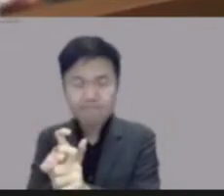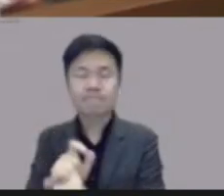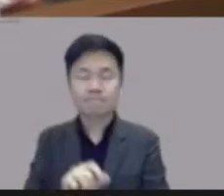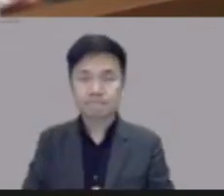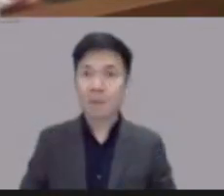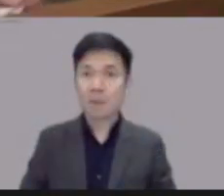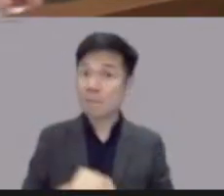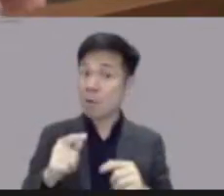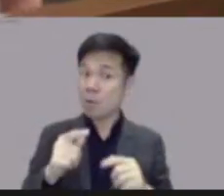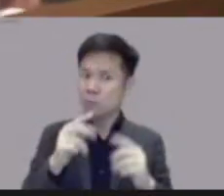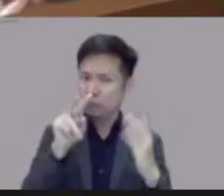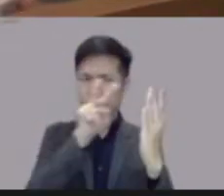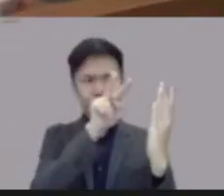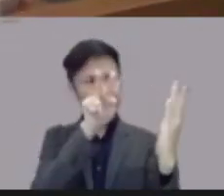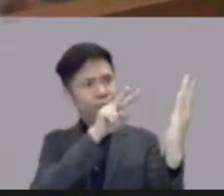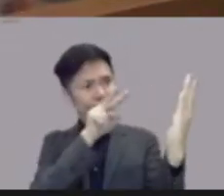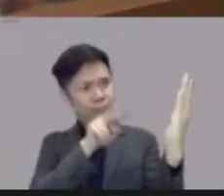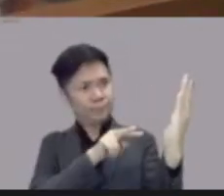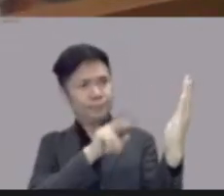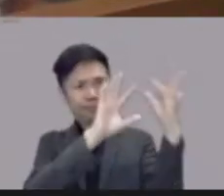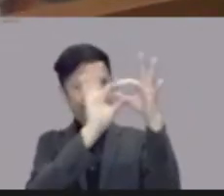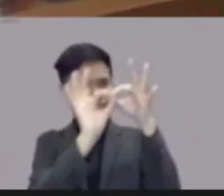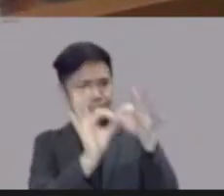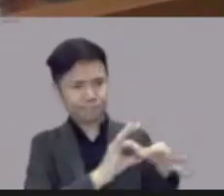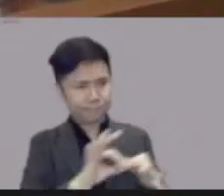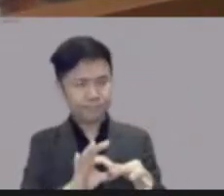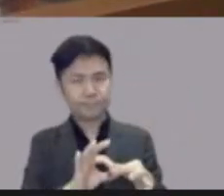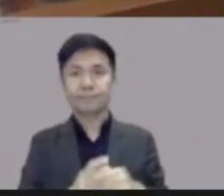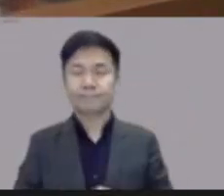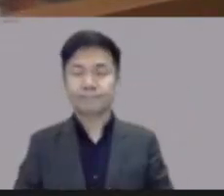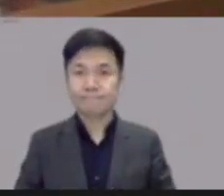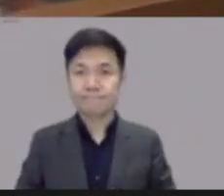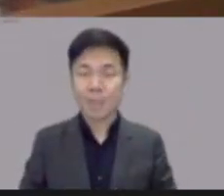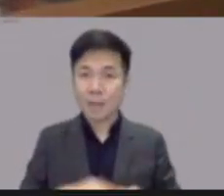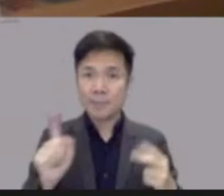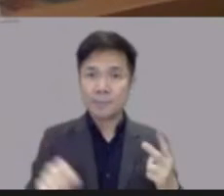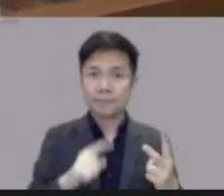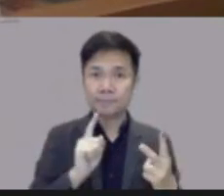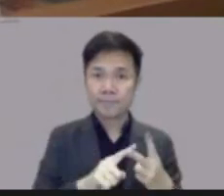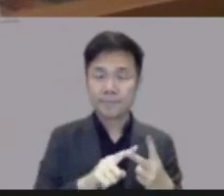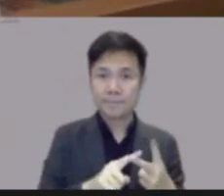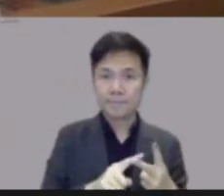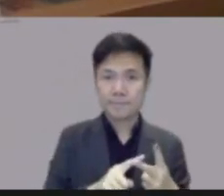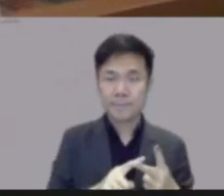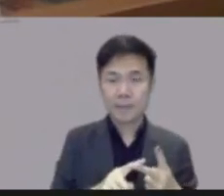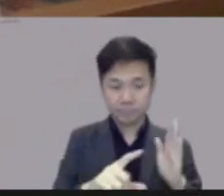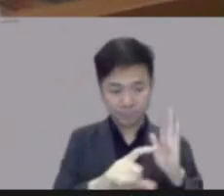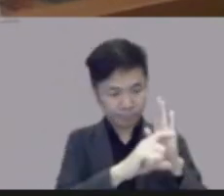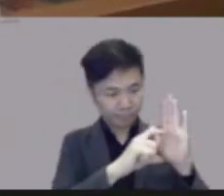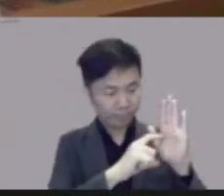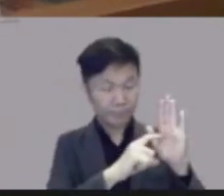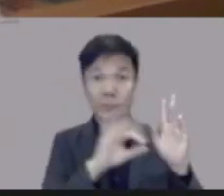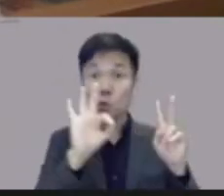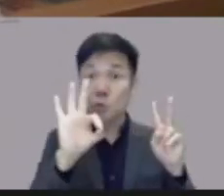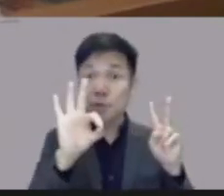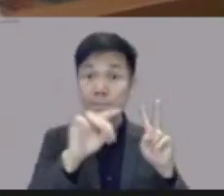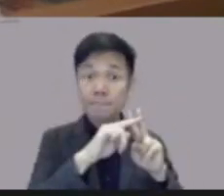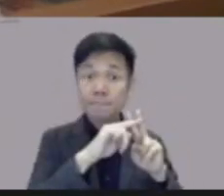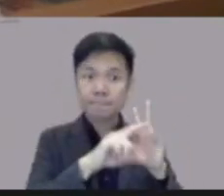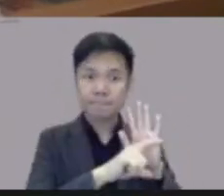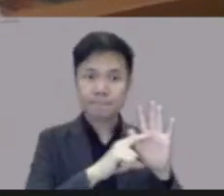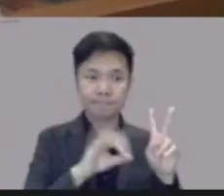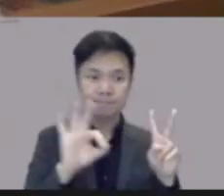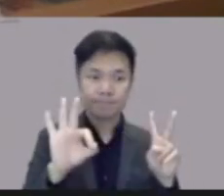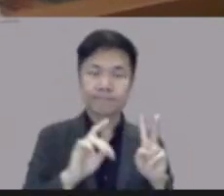text second for the composition paragraph three we we propose